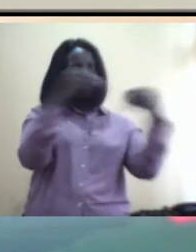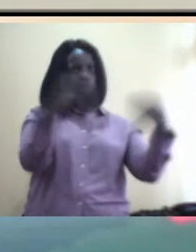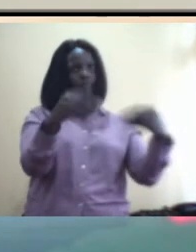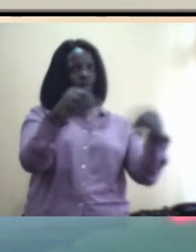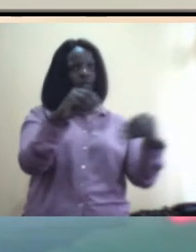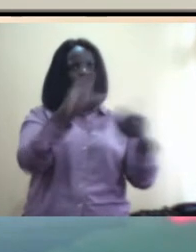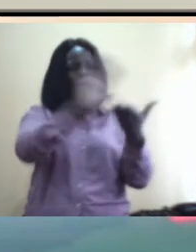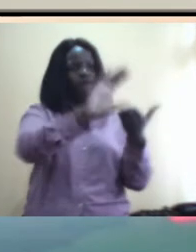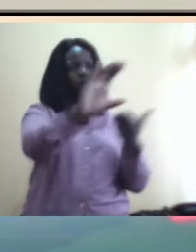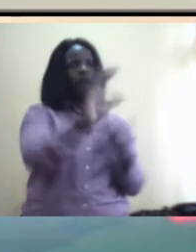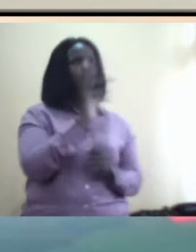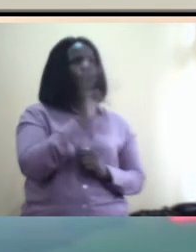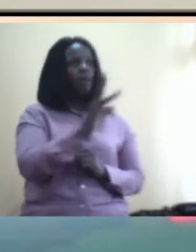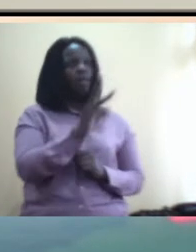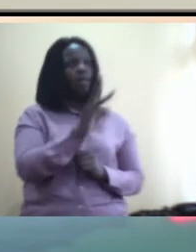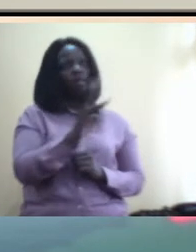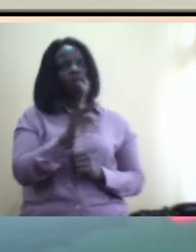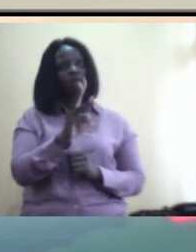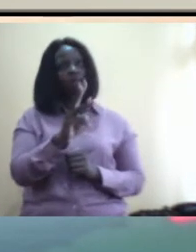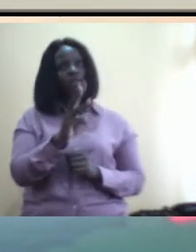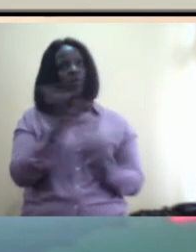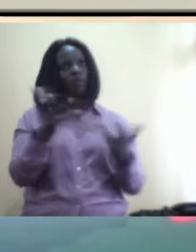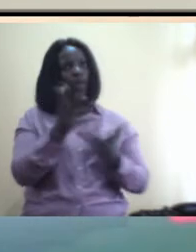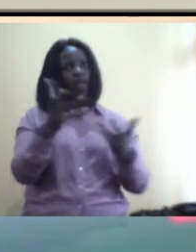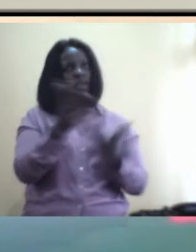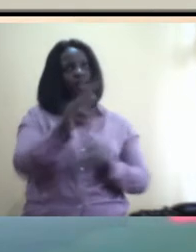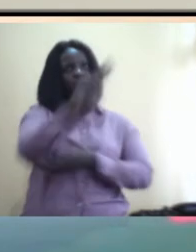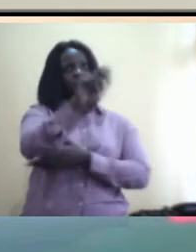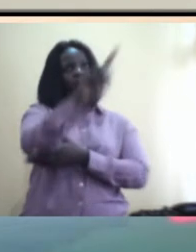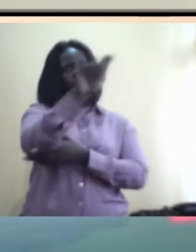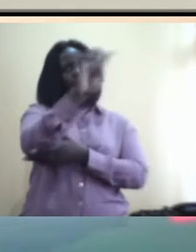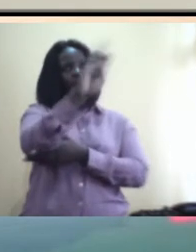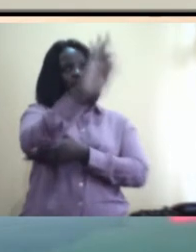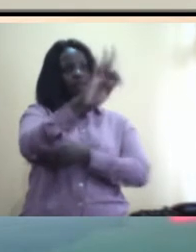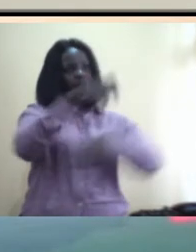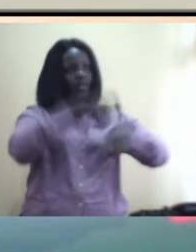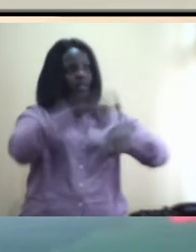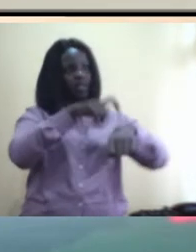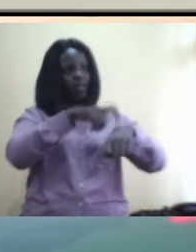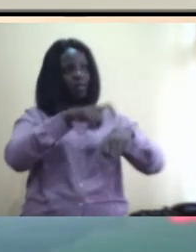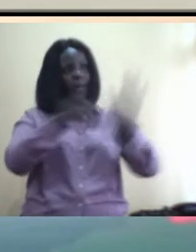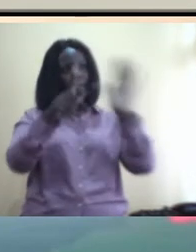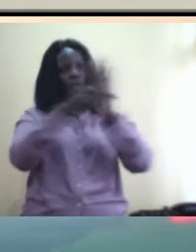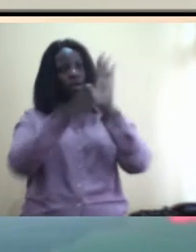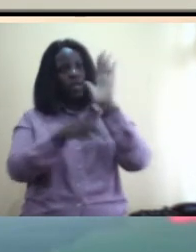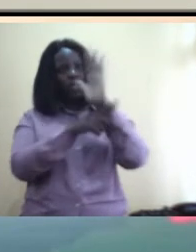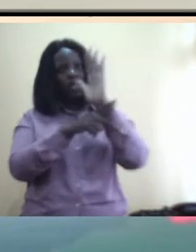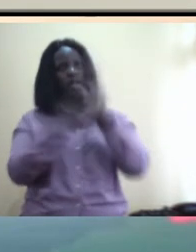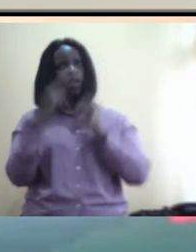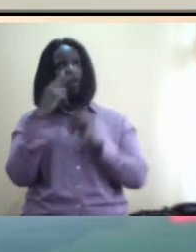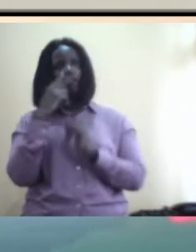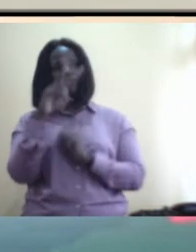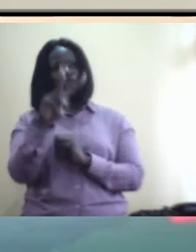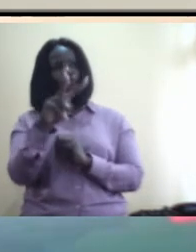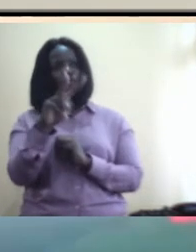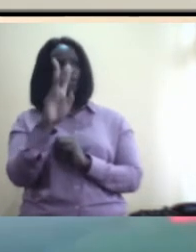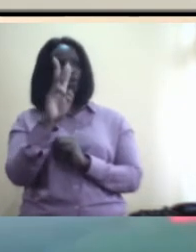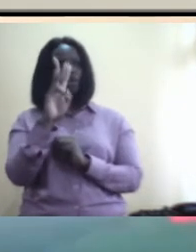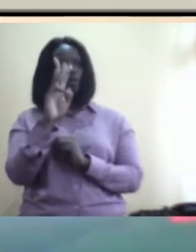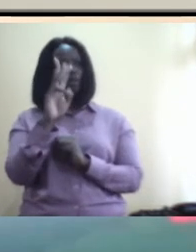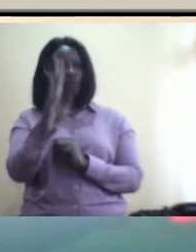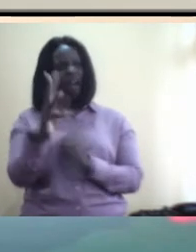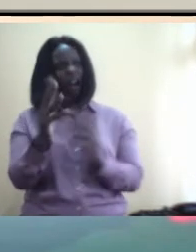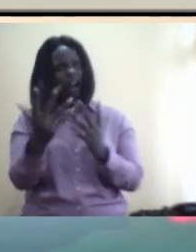funded and cushioned over the MTEF period. The policy review will be concluded and consulted with relevant